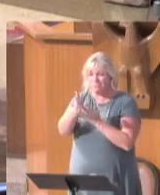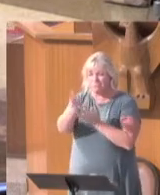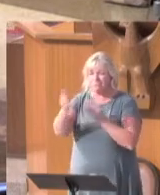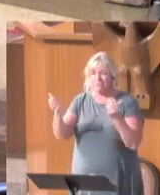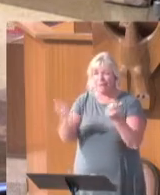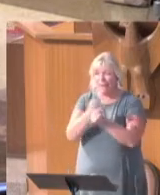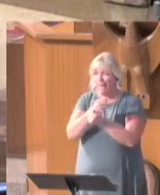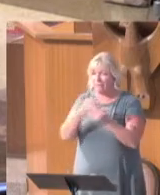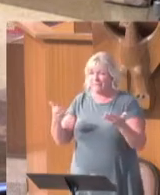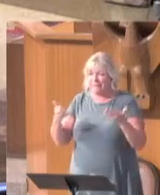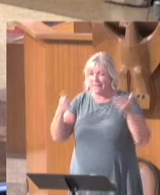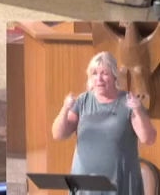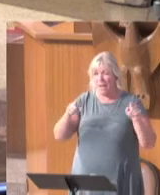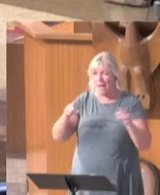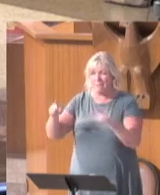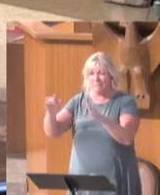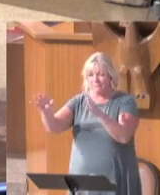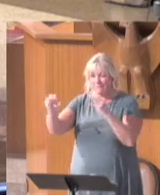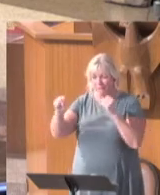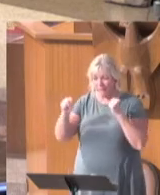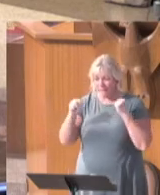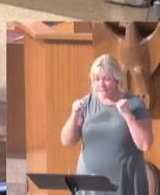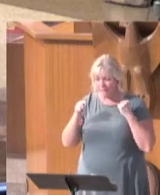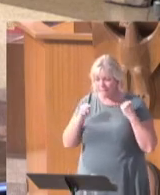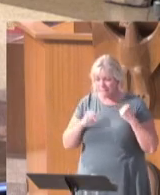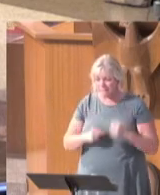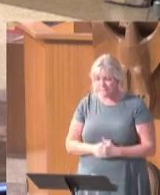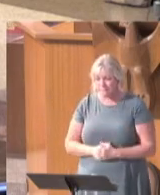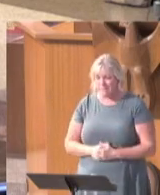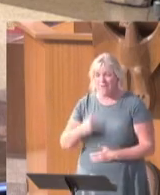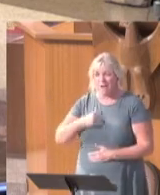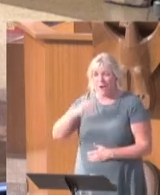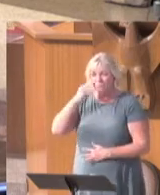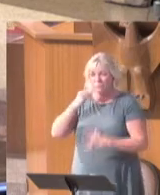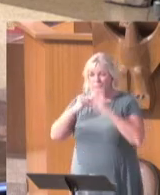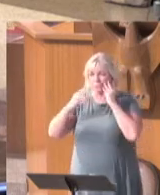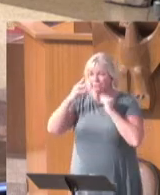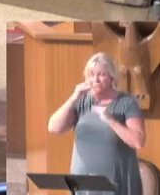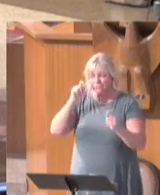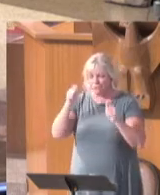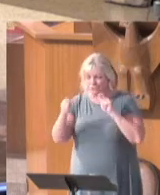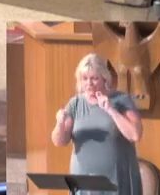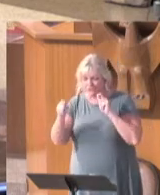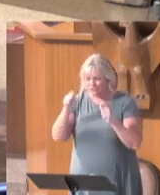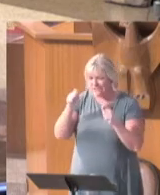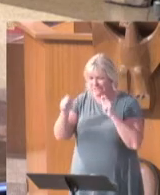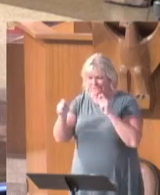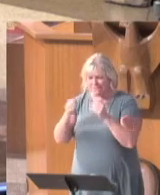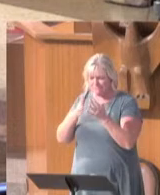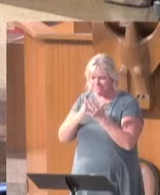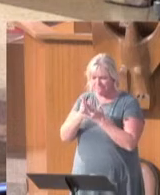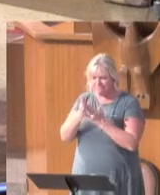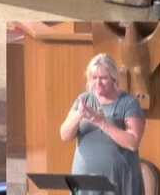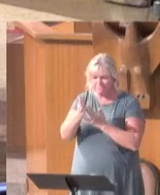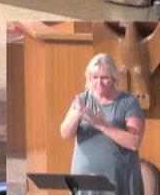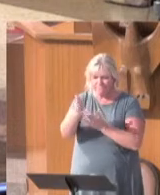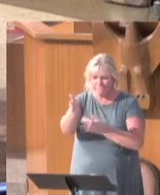everything's happening so fast. I'm going through